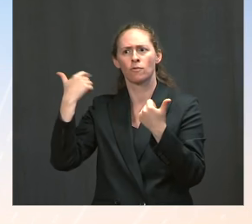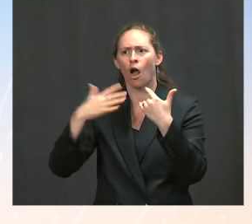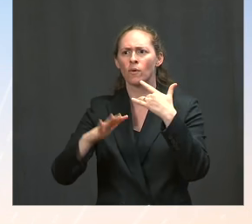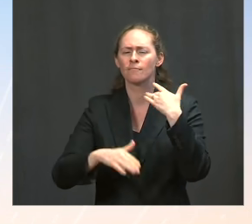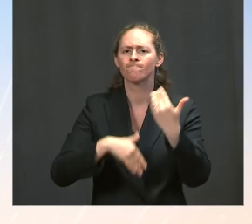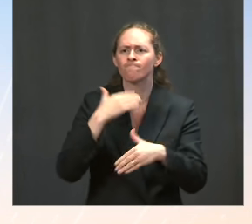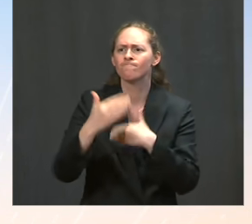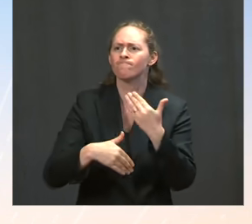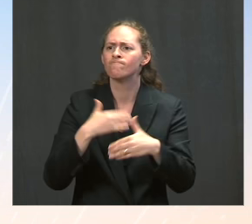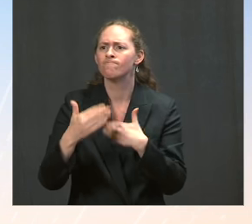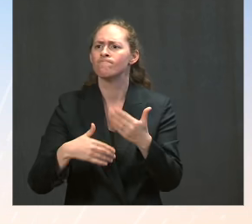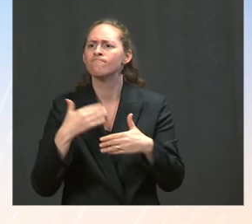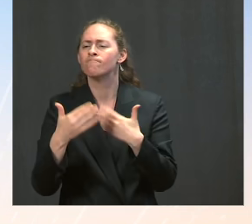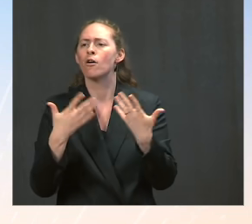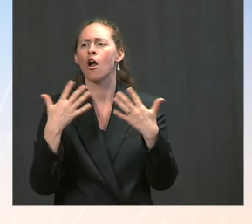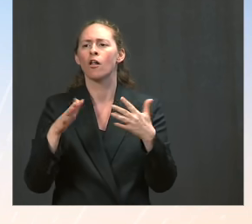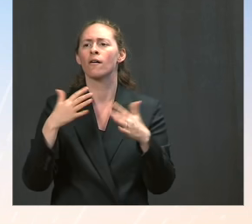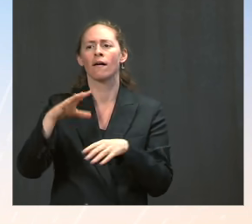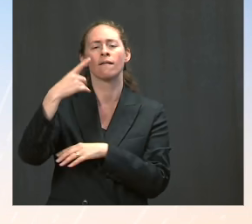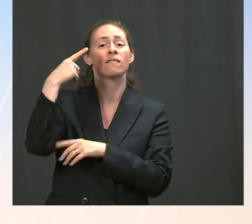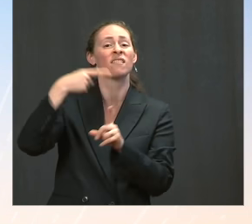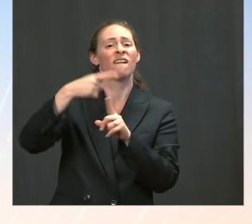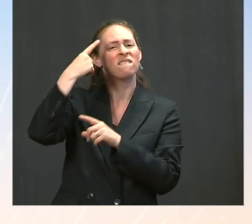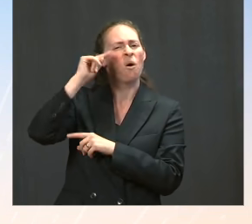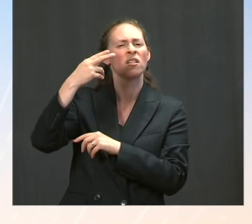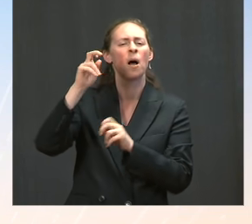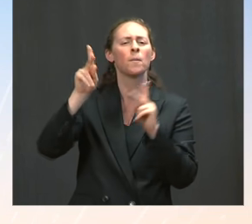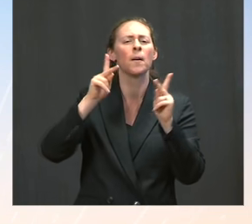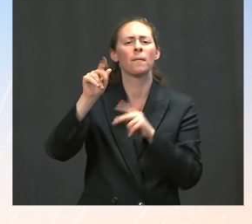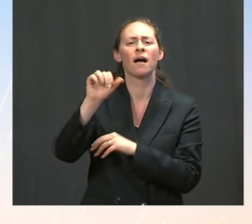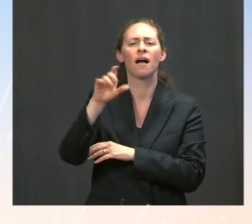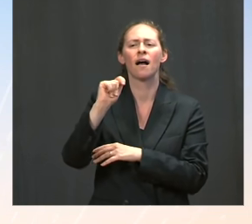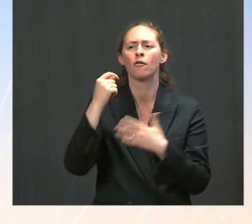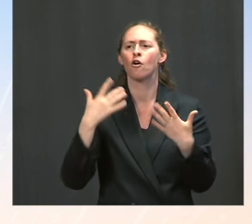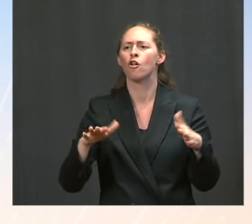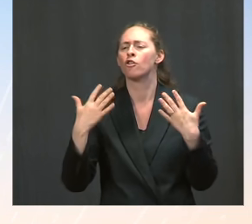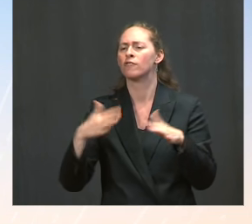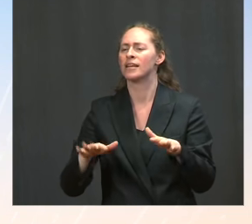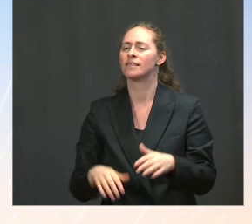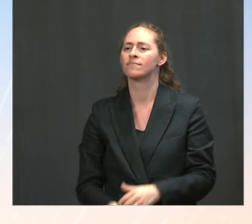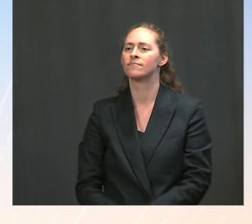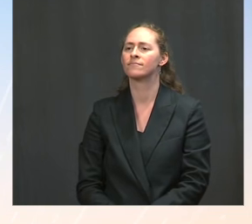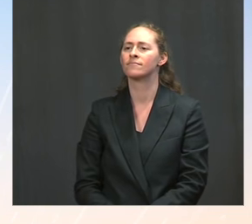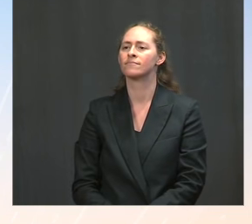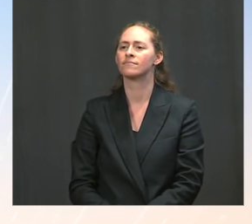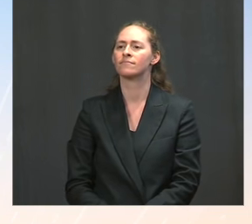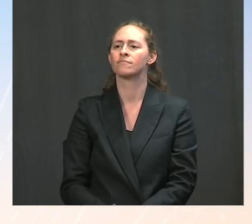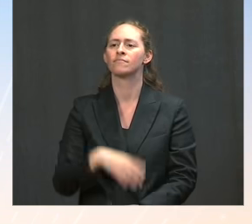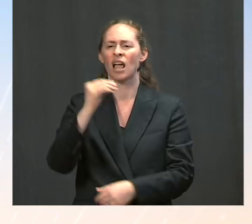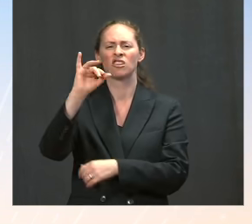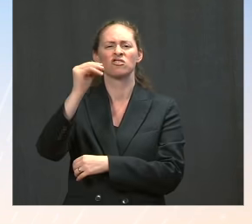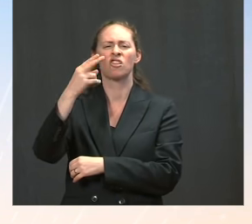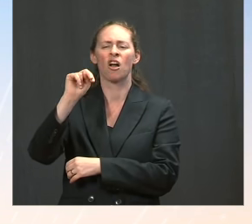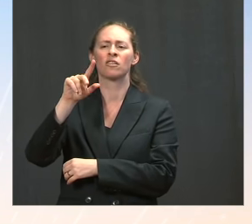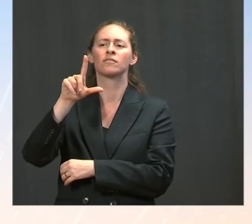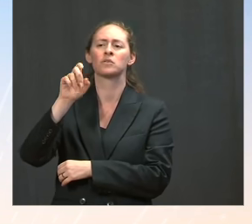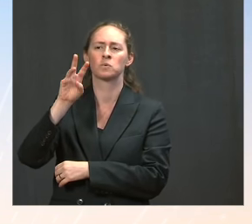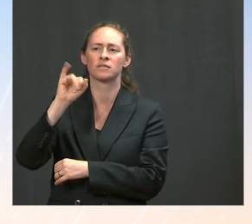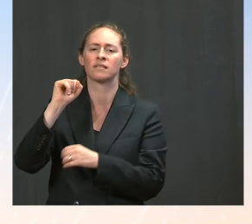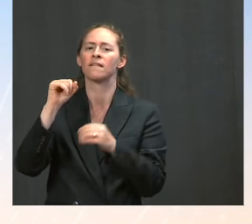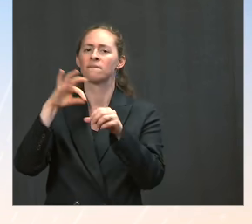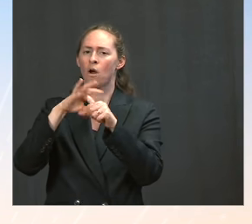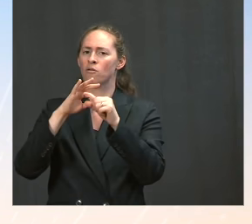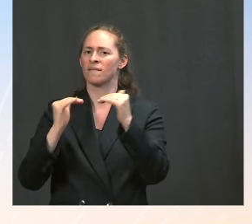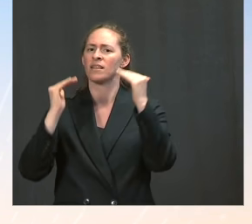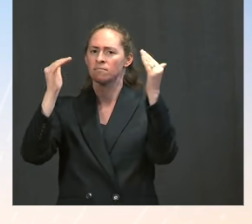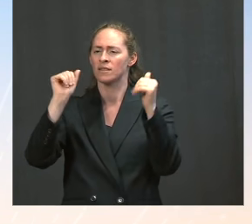every Democrat voted to advance after he worked the phones, and the John Lewis Voting Rights Act. He and the vice president have launched an